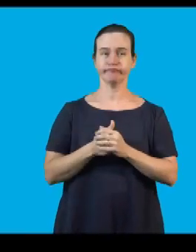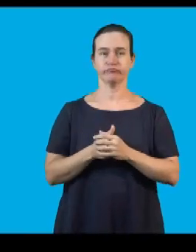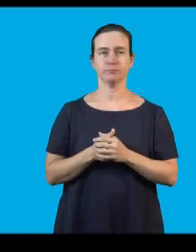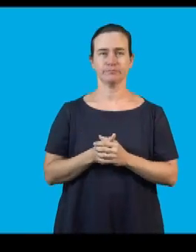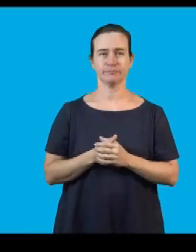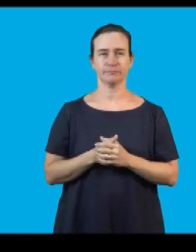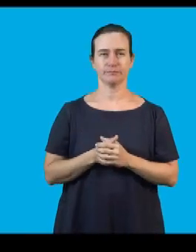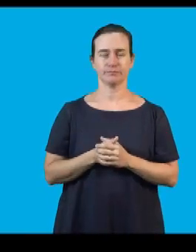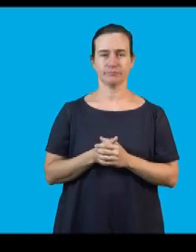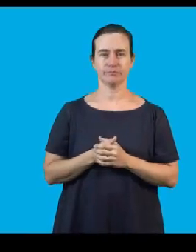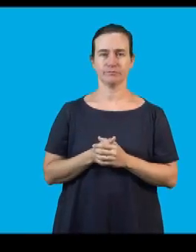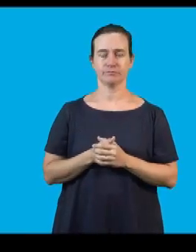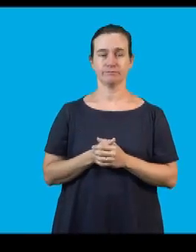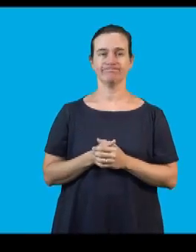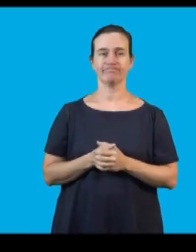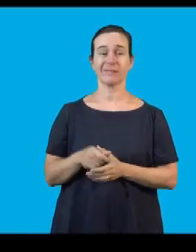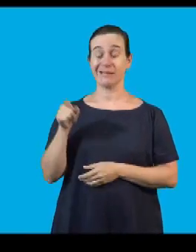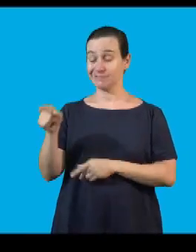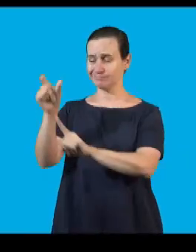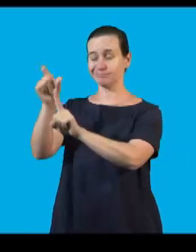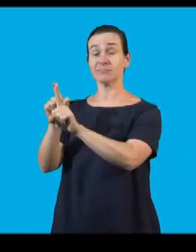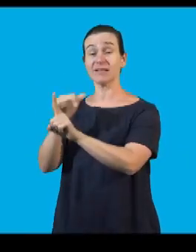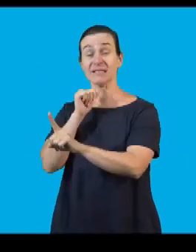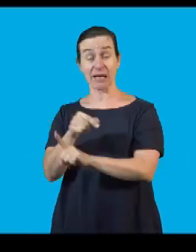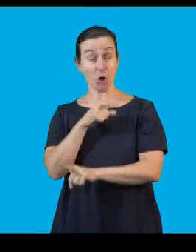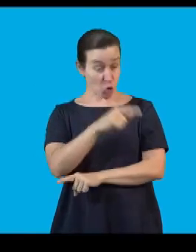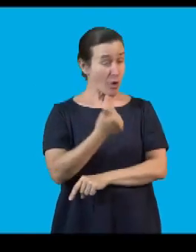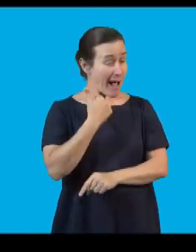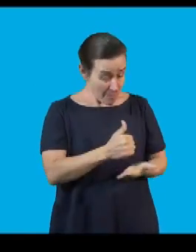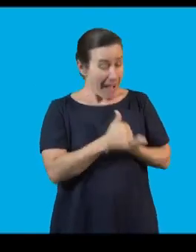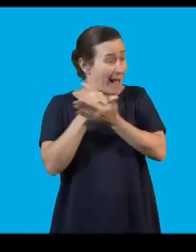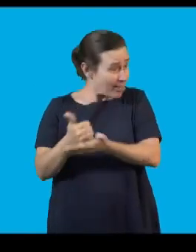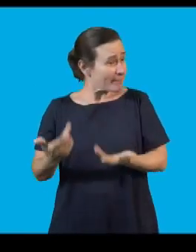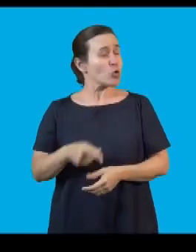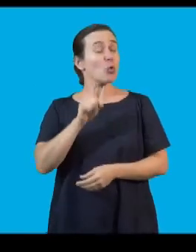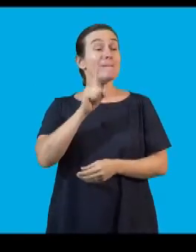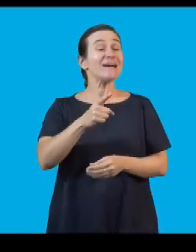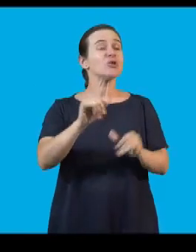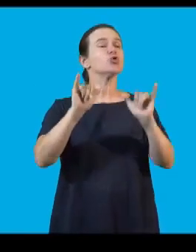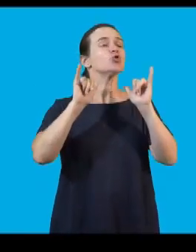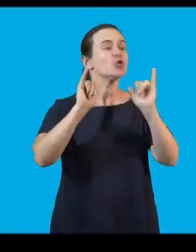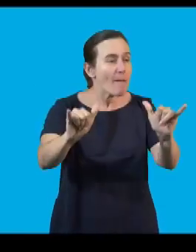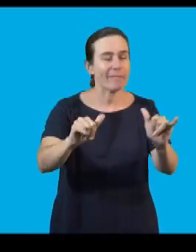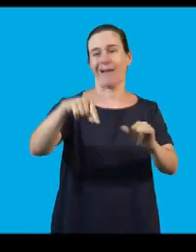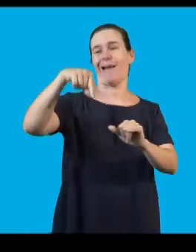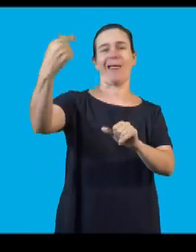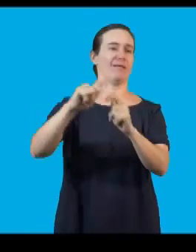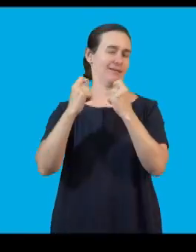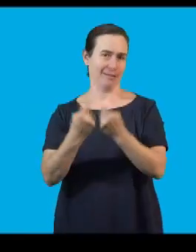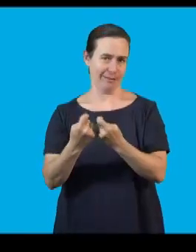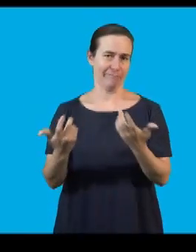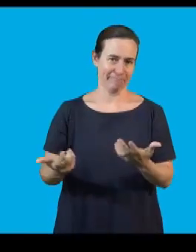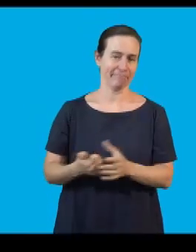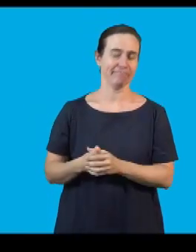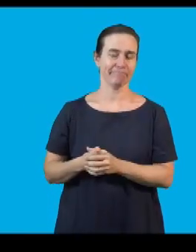2, okay? So what is Andy saying? If you want to be useful in the game, you have to stop